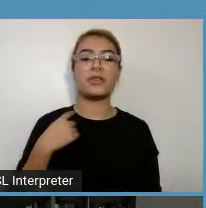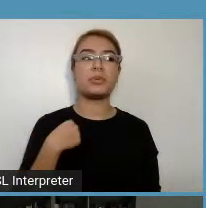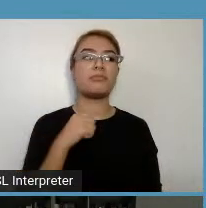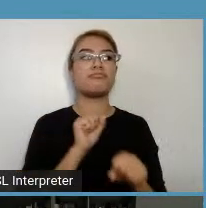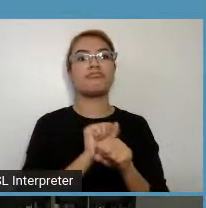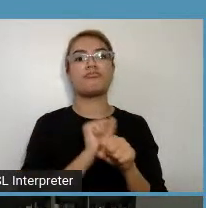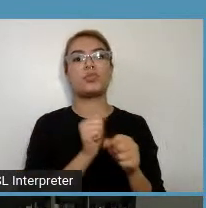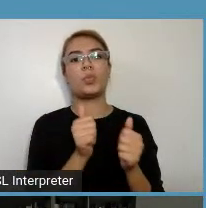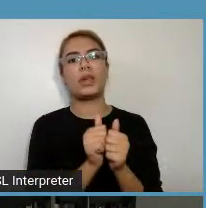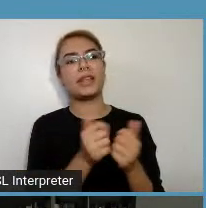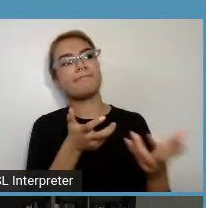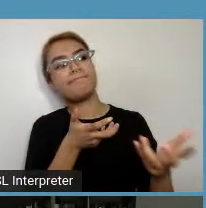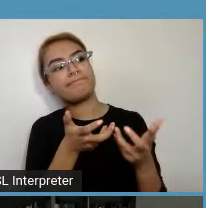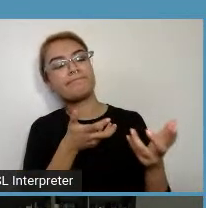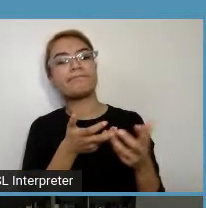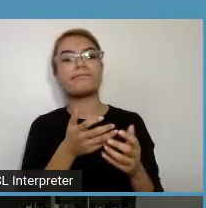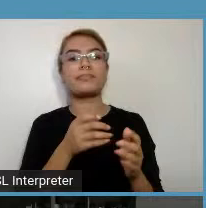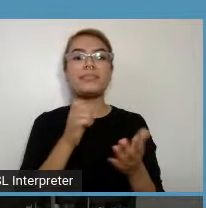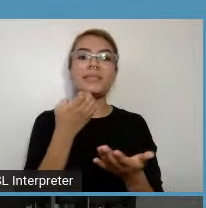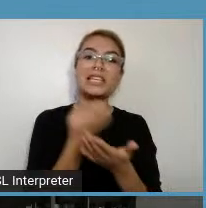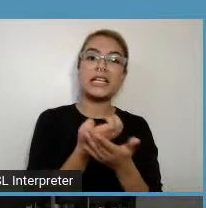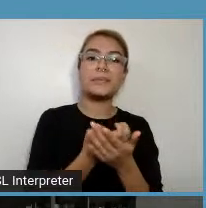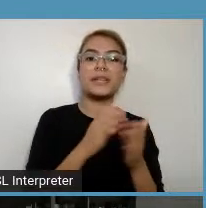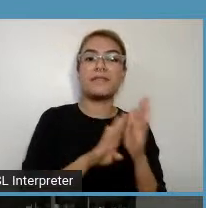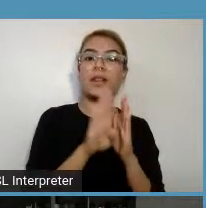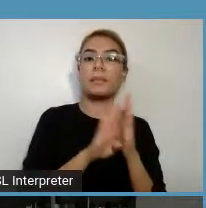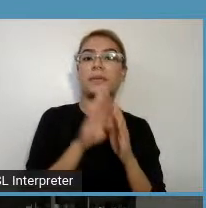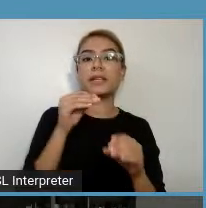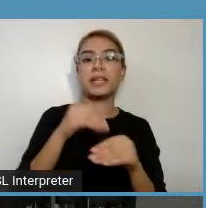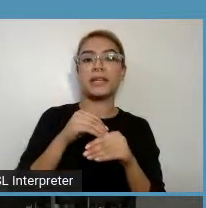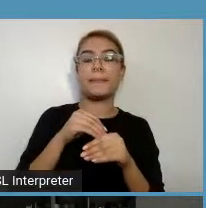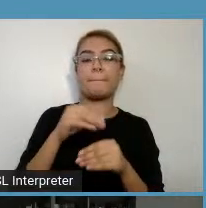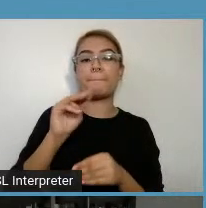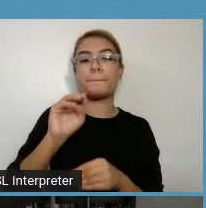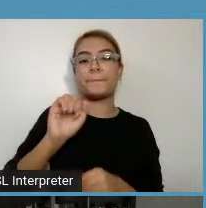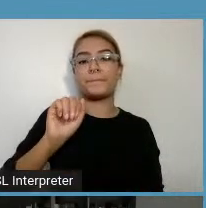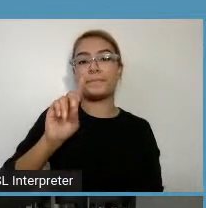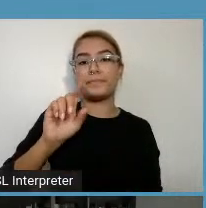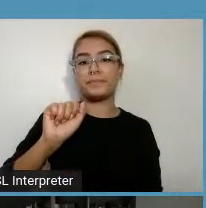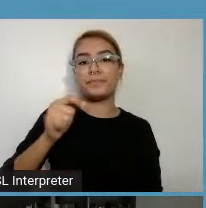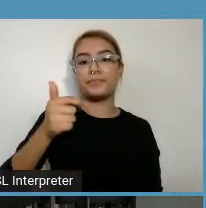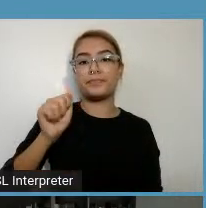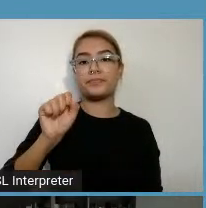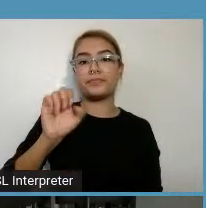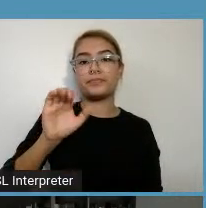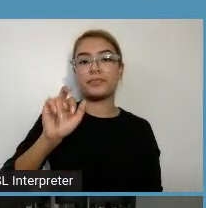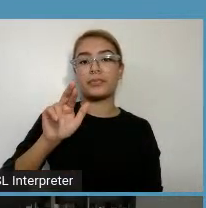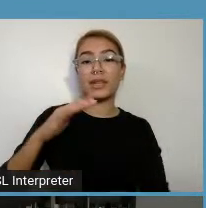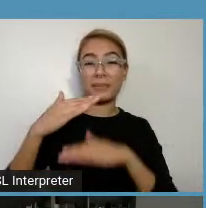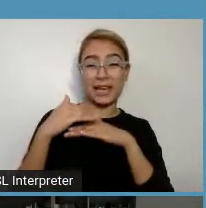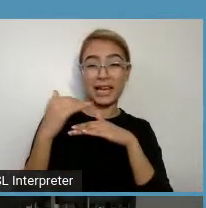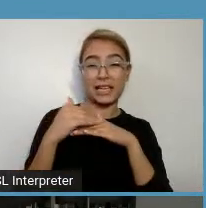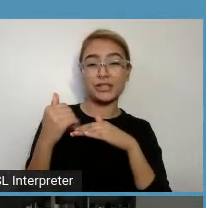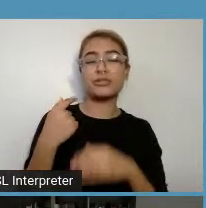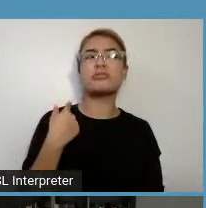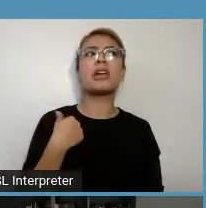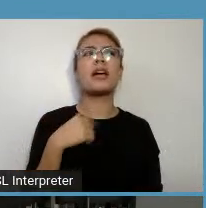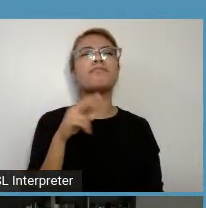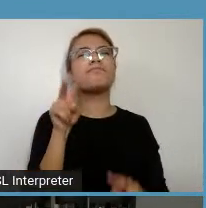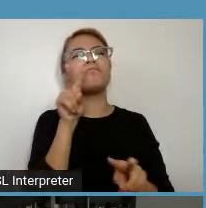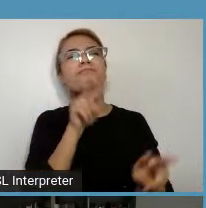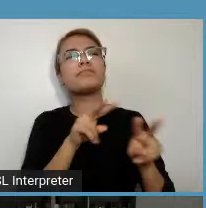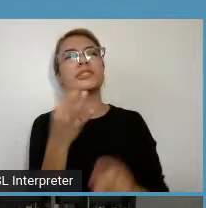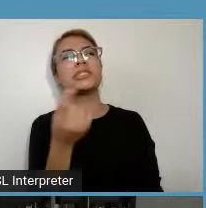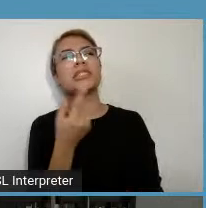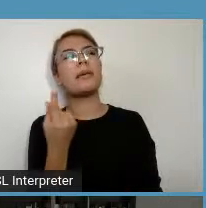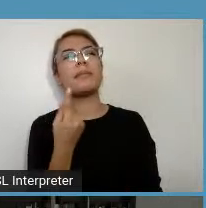with, and we were doing economic development work in Madagascar. And I had really been looking for somebody to create some online education. 1992, the